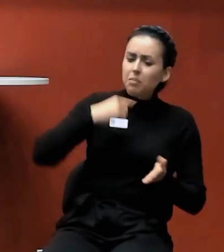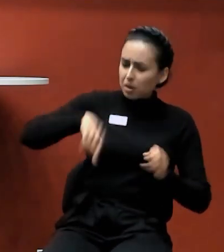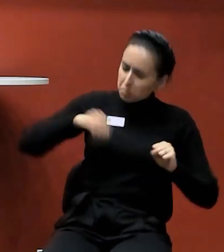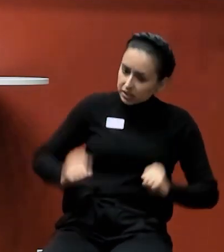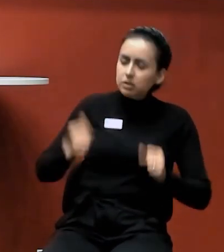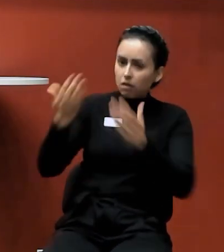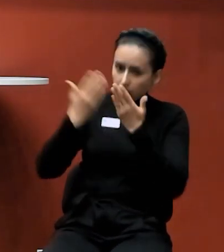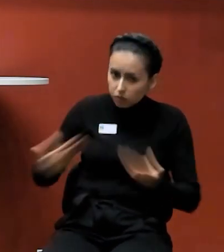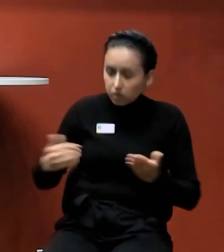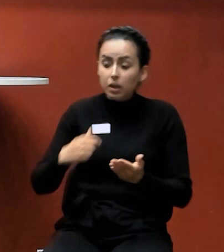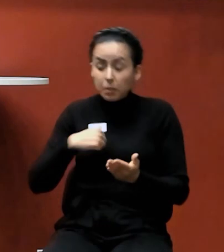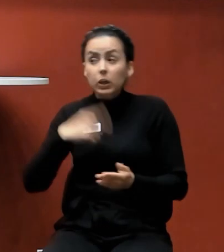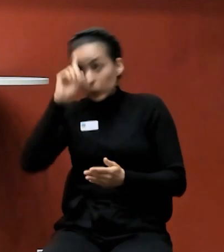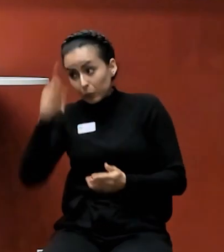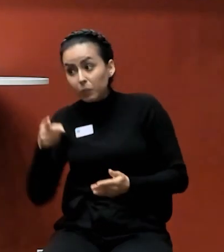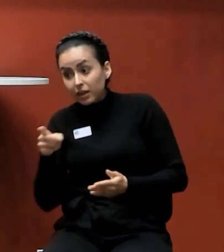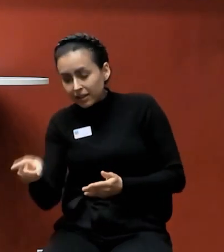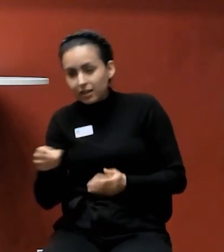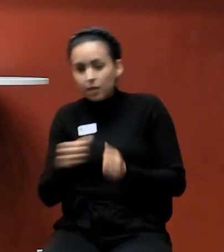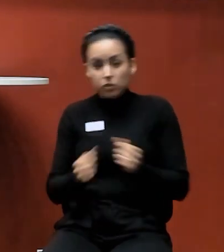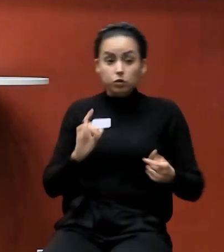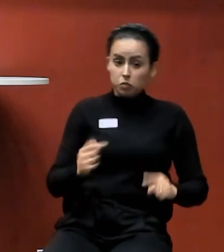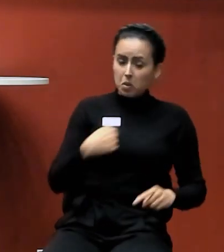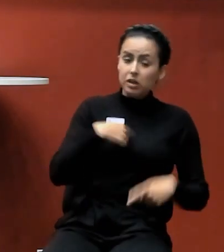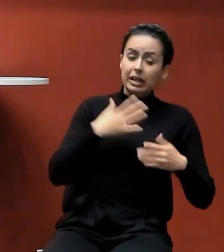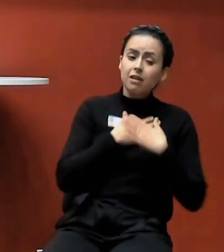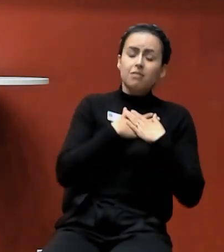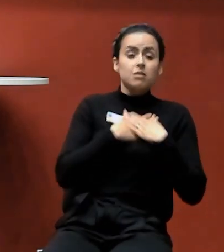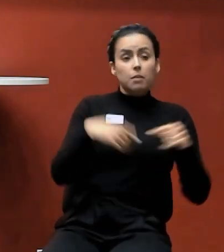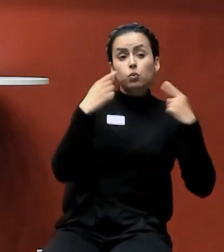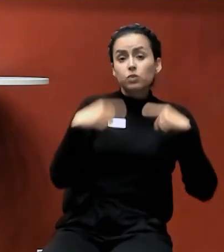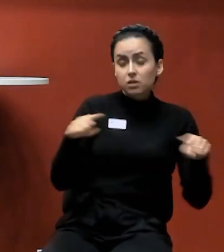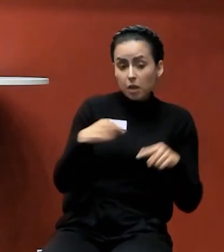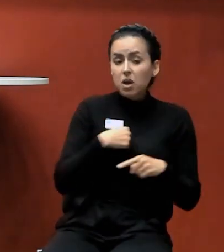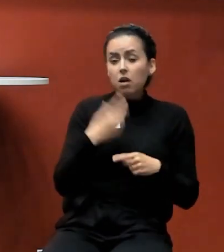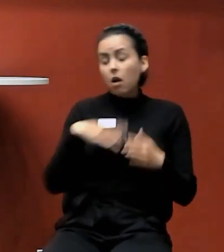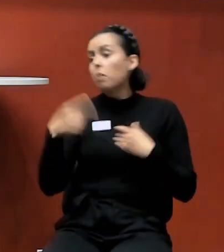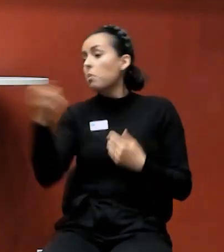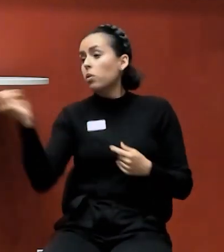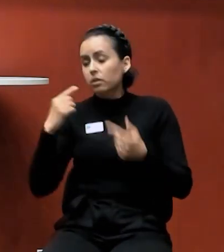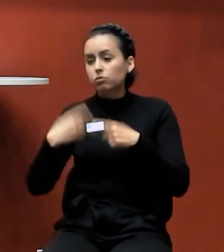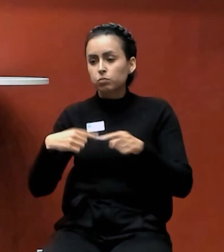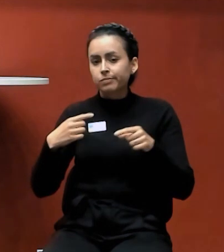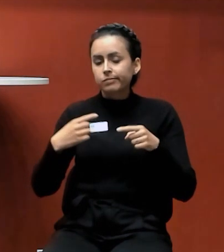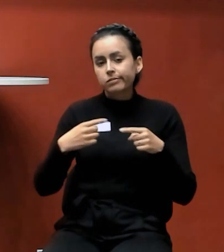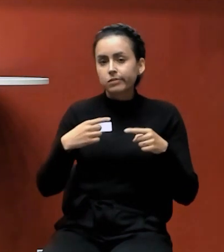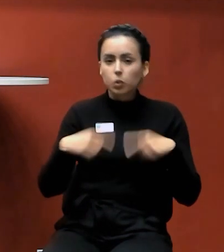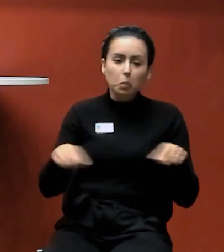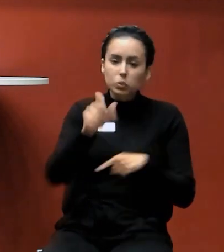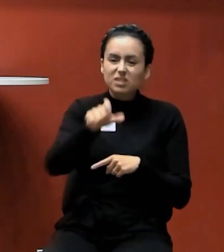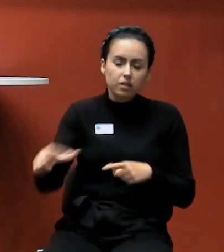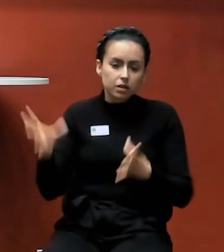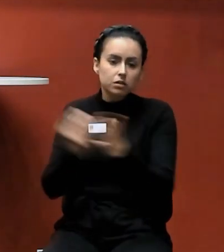time, if I love music and I want to play music with other musicians,